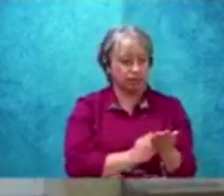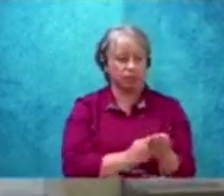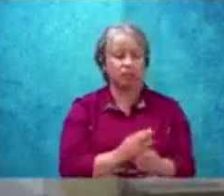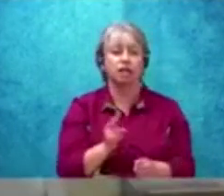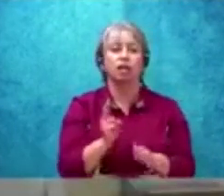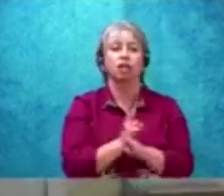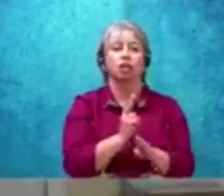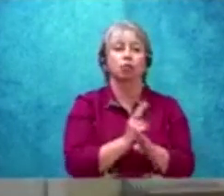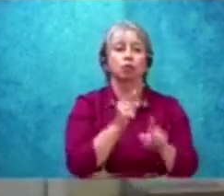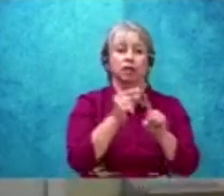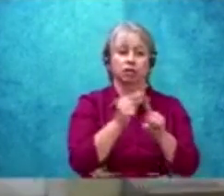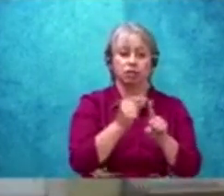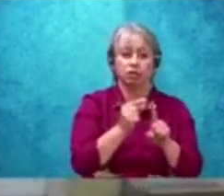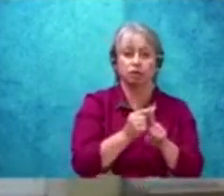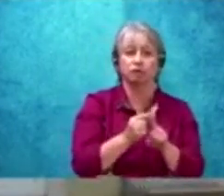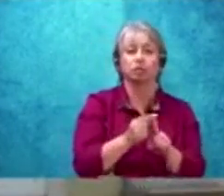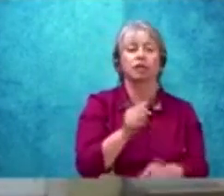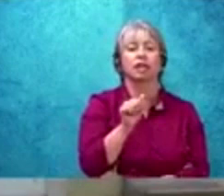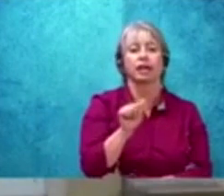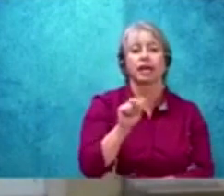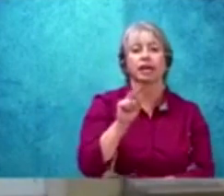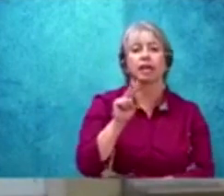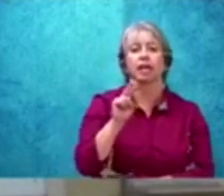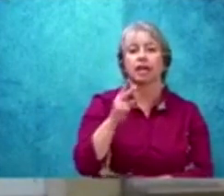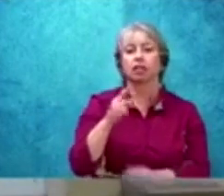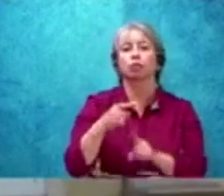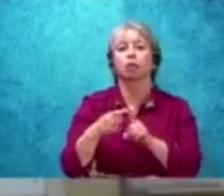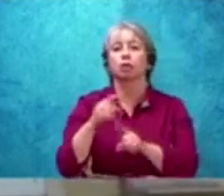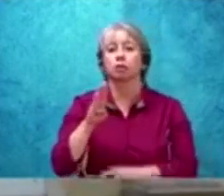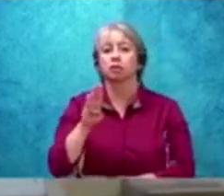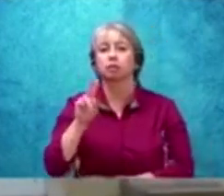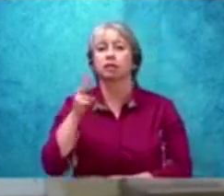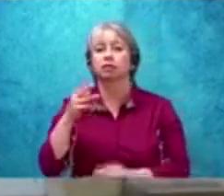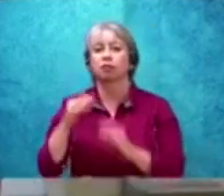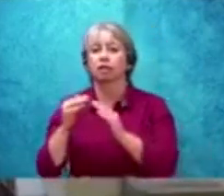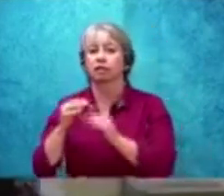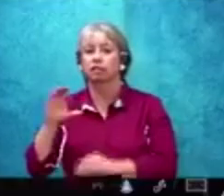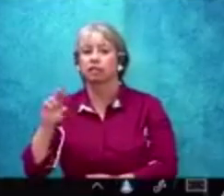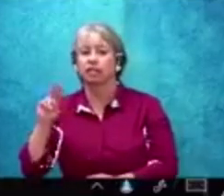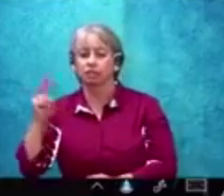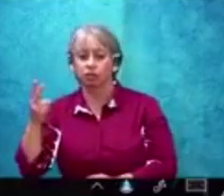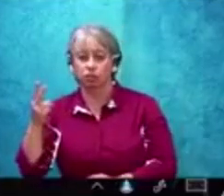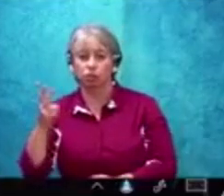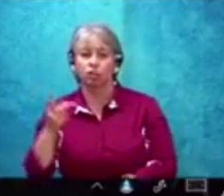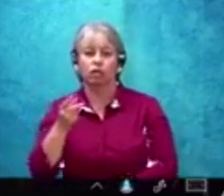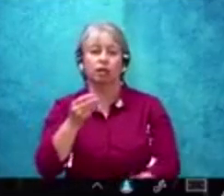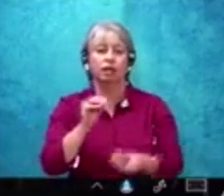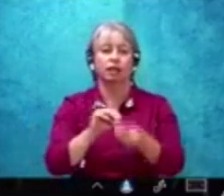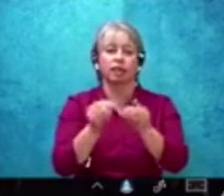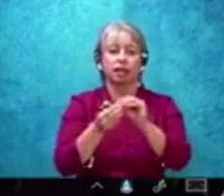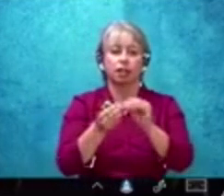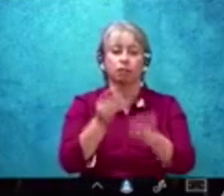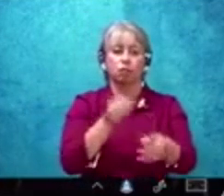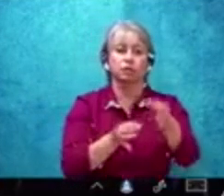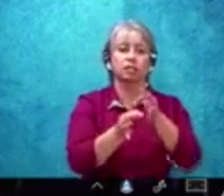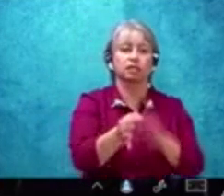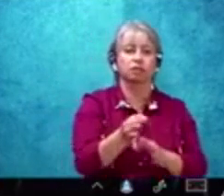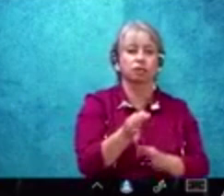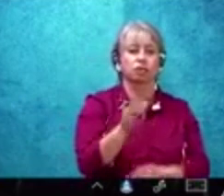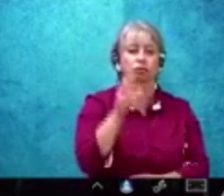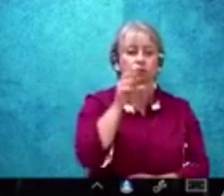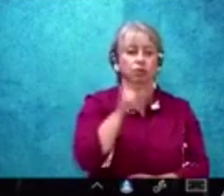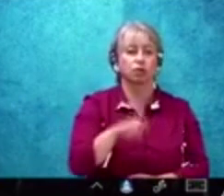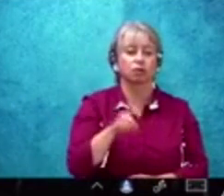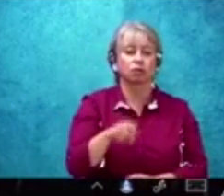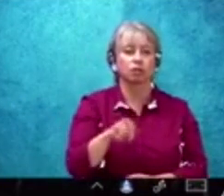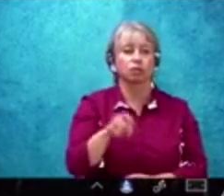Pythagorean theorem formula, a squared plus b squared is c squared. We plugged in our values that we were given. We had to find the blocks,